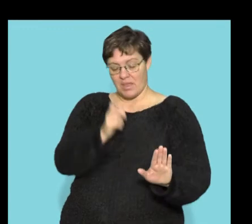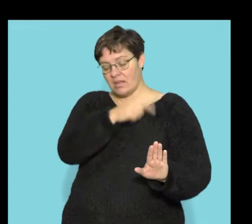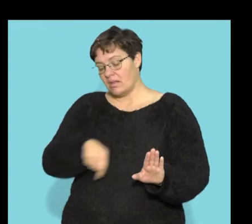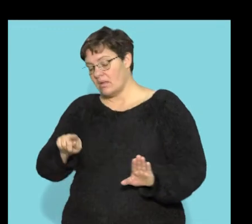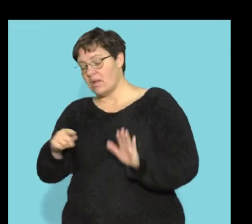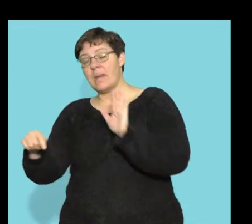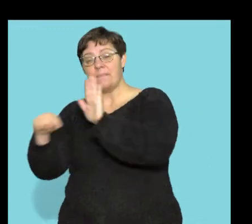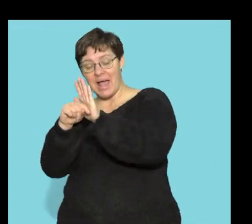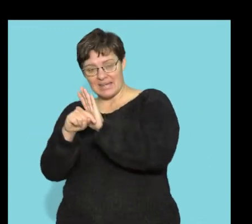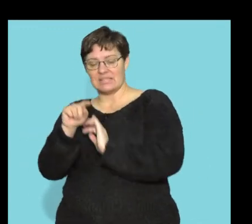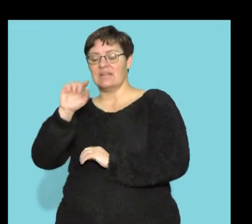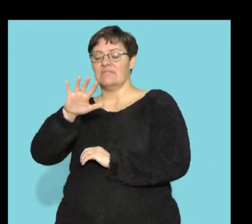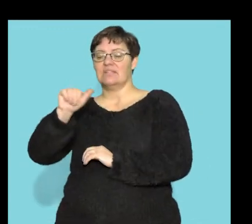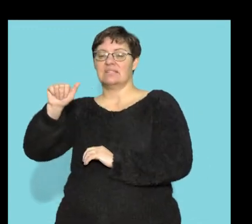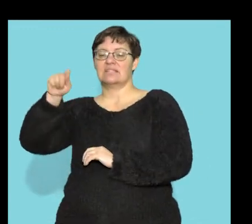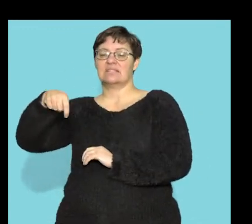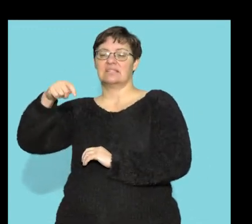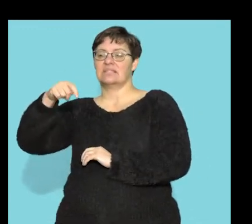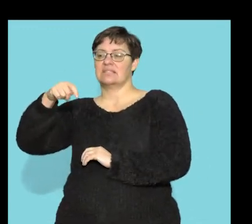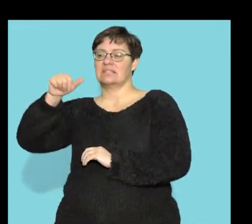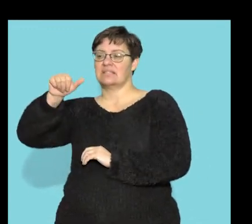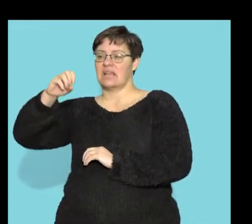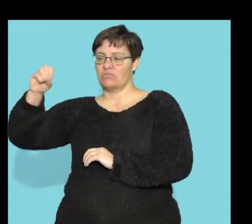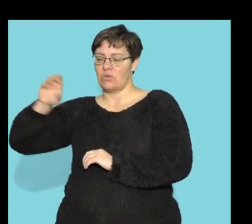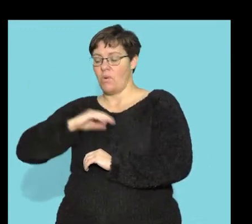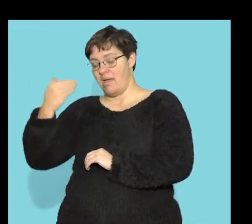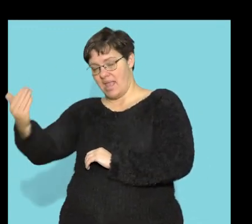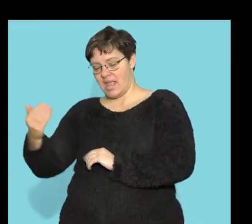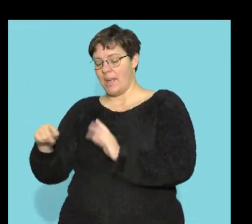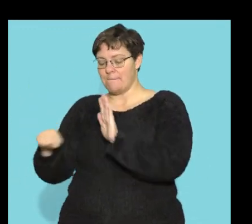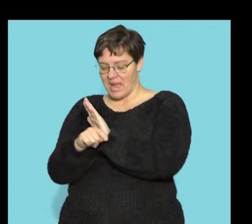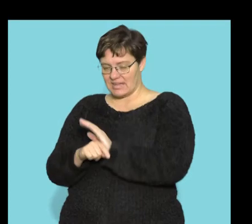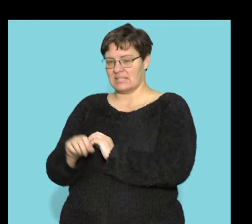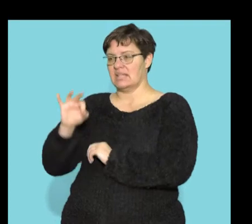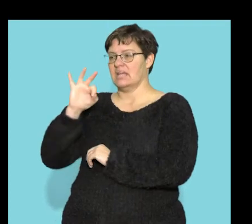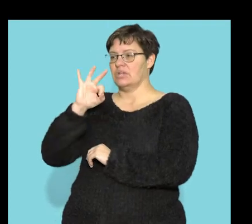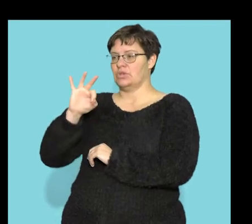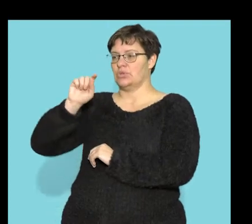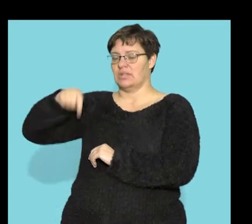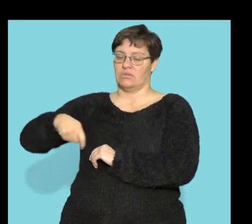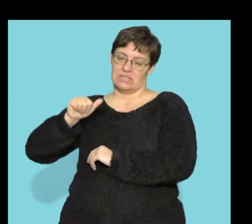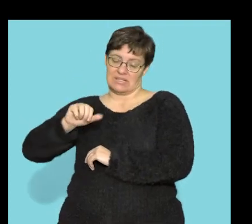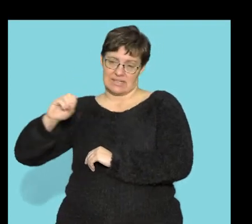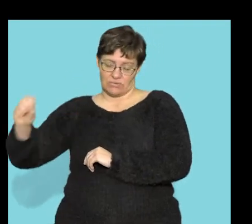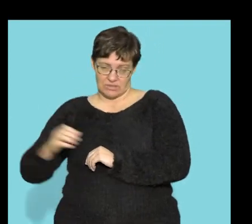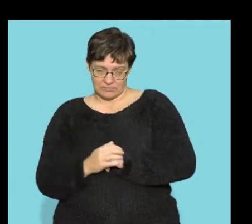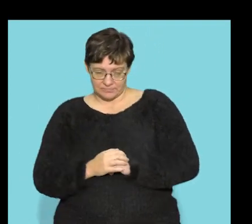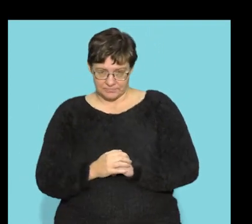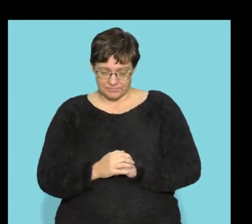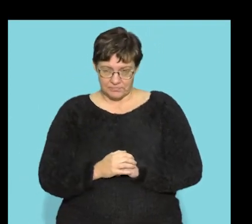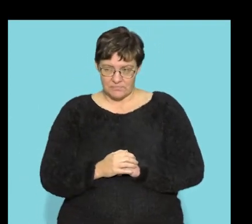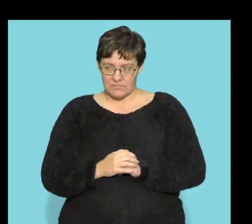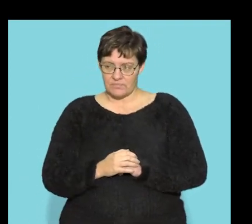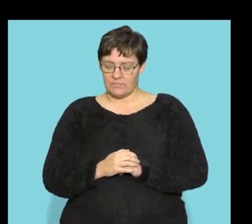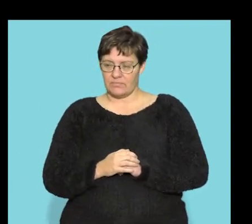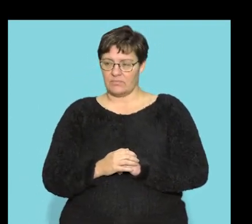the 56,600 because it's on the opposite side of your account, minus your closing stock, which is on the opposite side. And you will